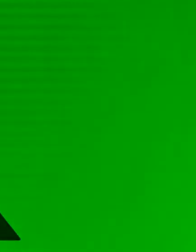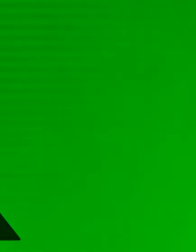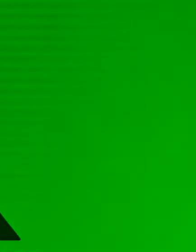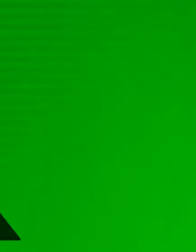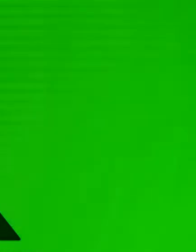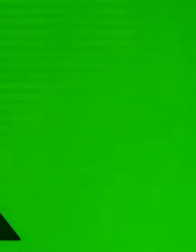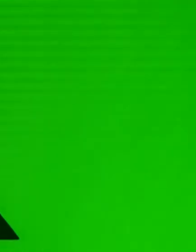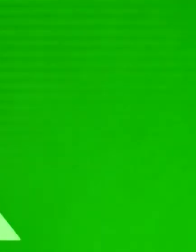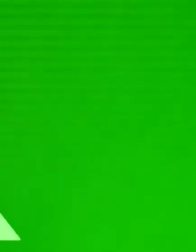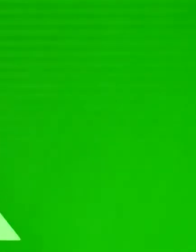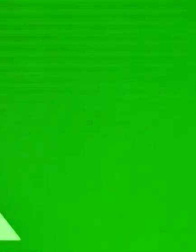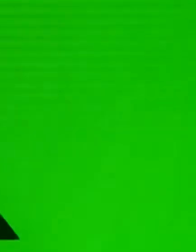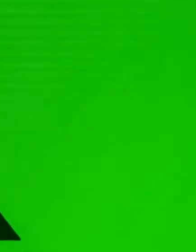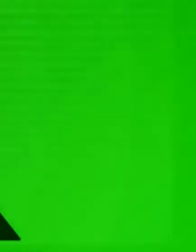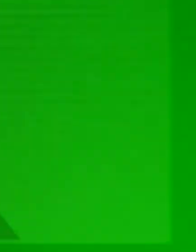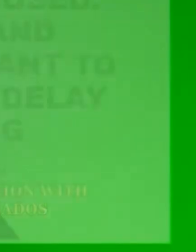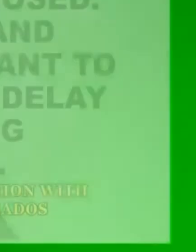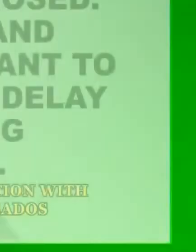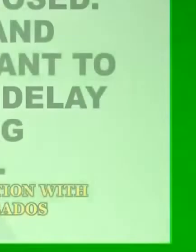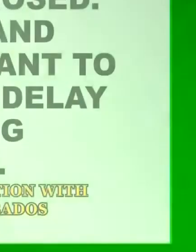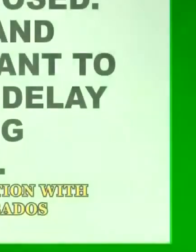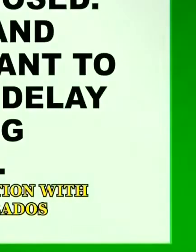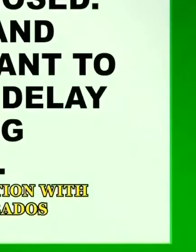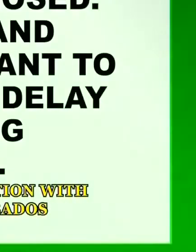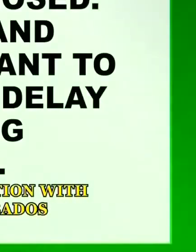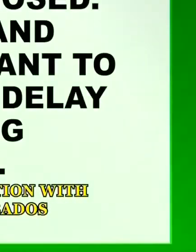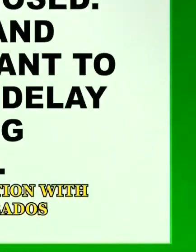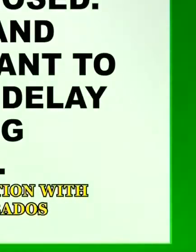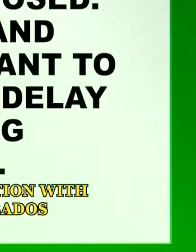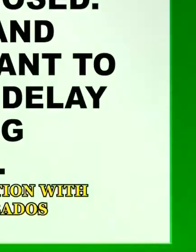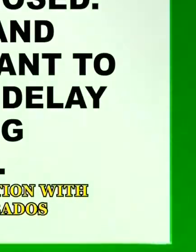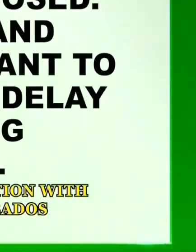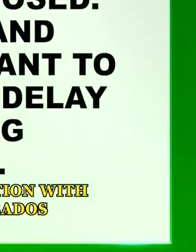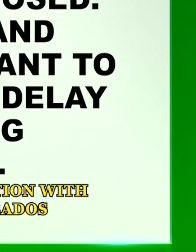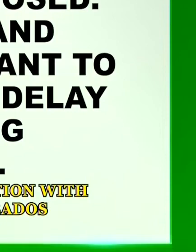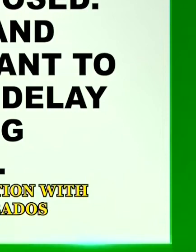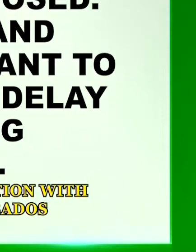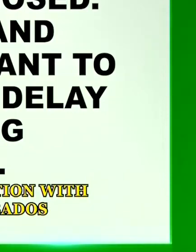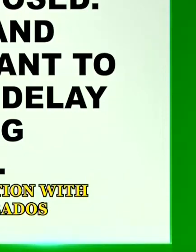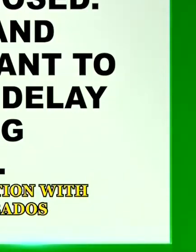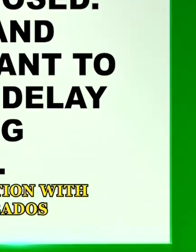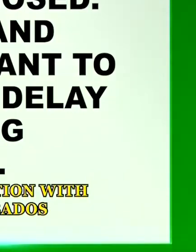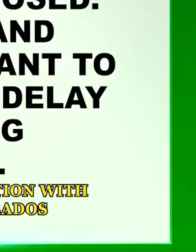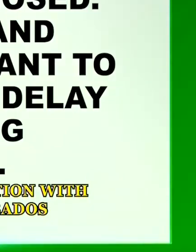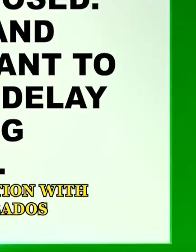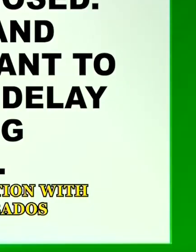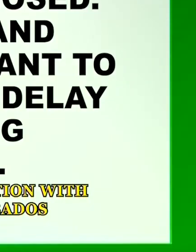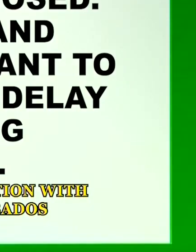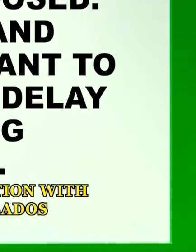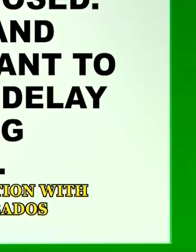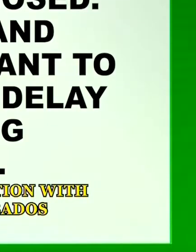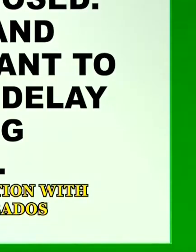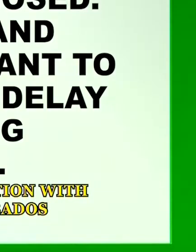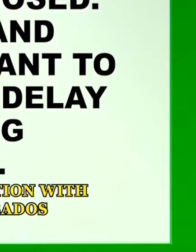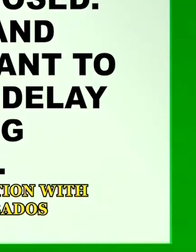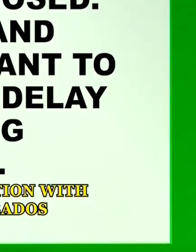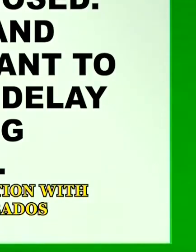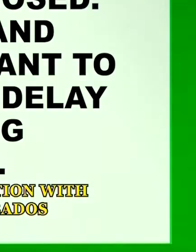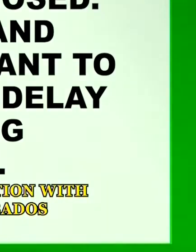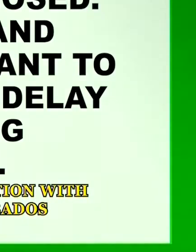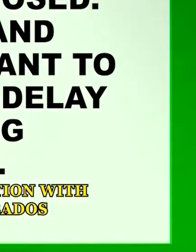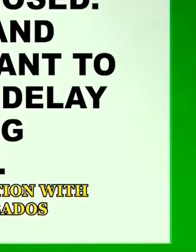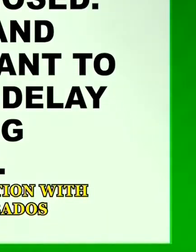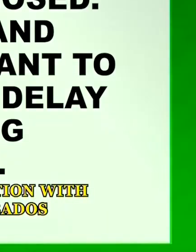Insurance the way you want it to be. 1 in every 2 people with diabetes is undiagnosed.